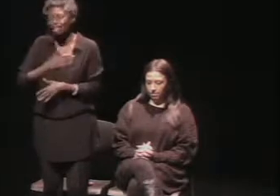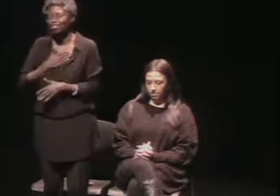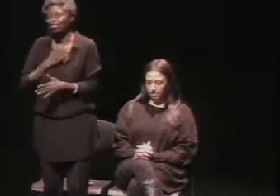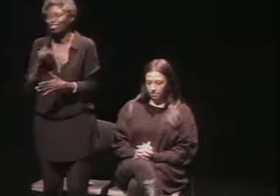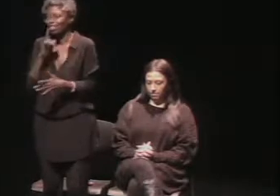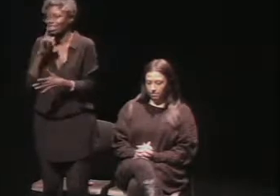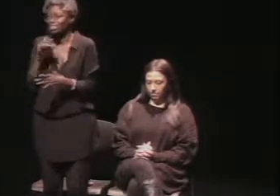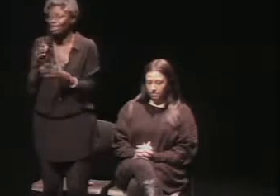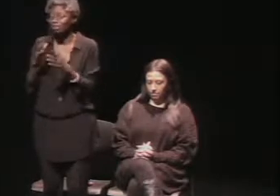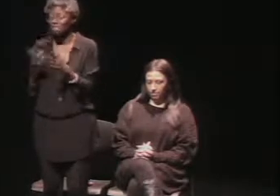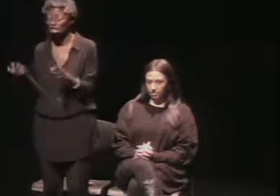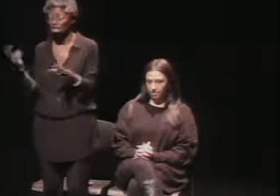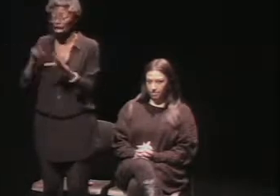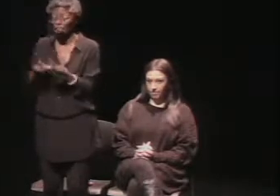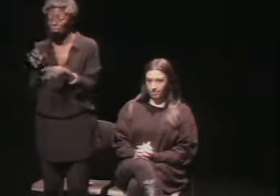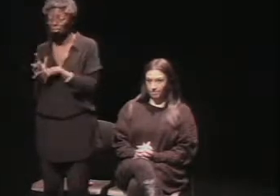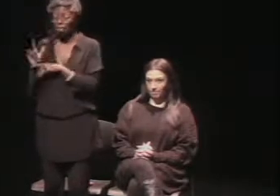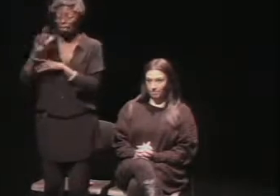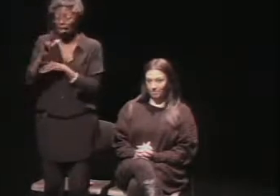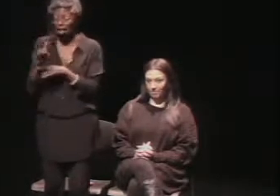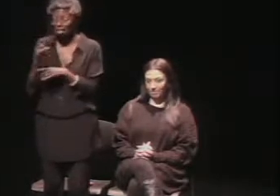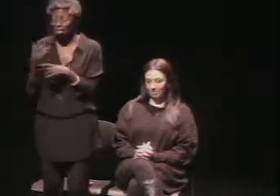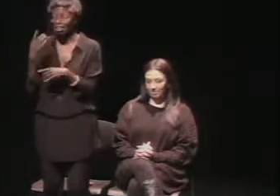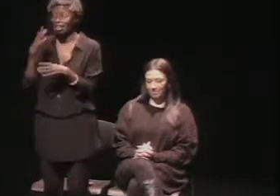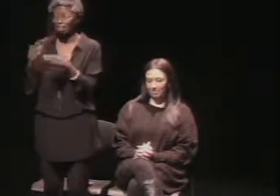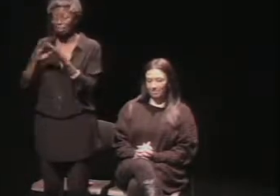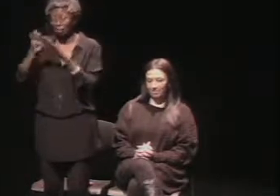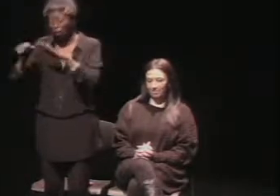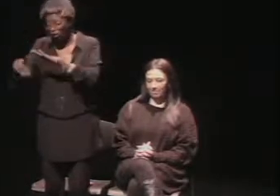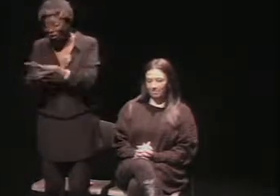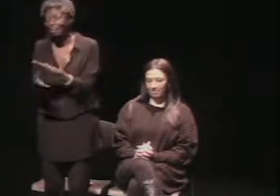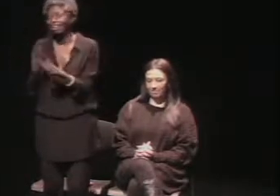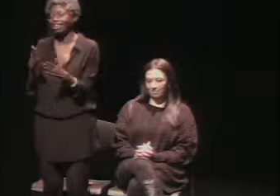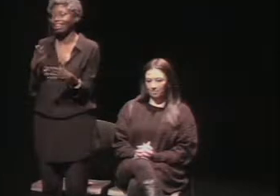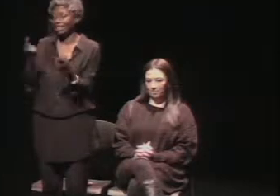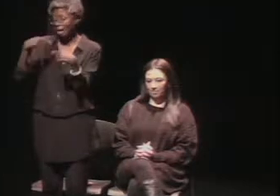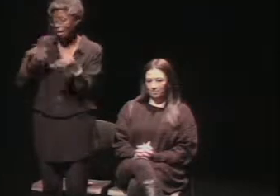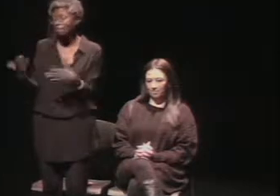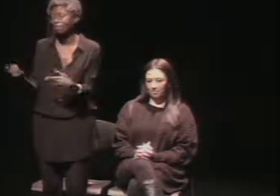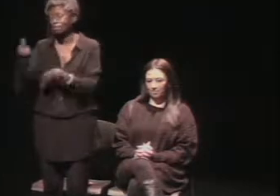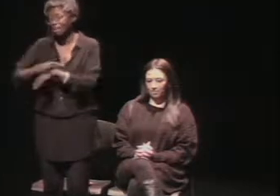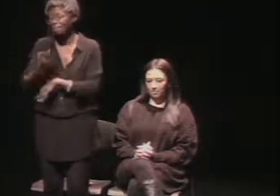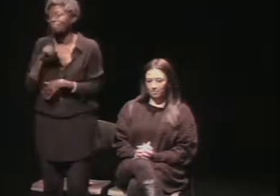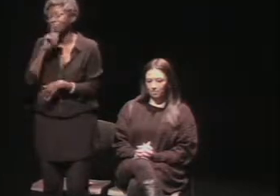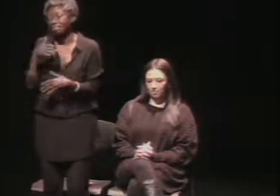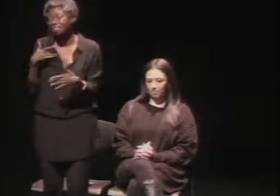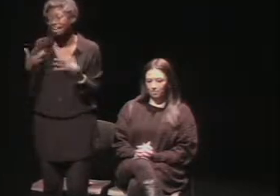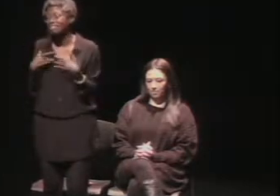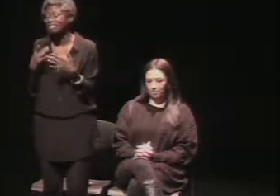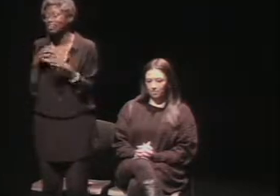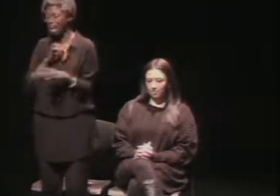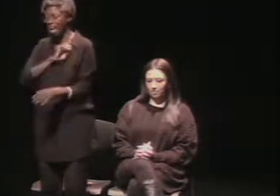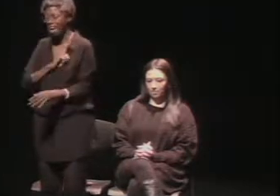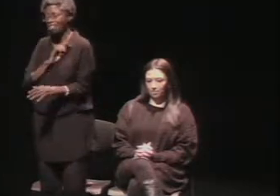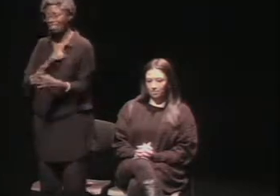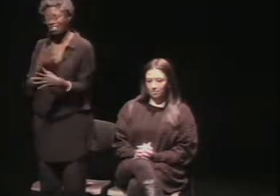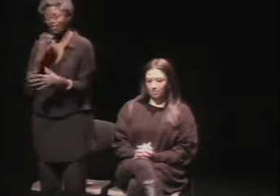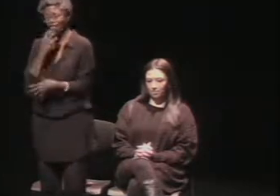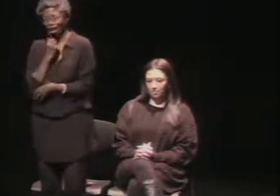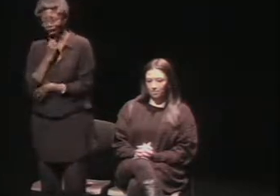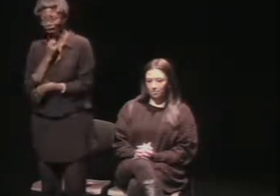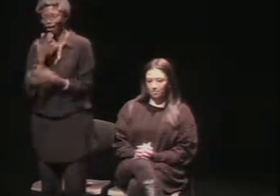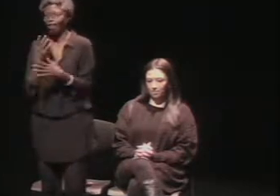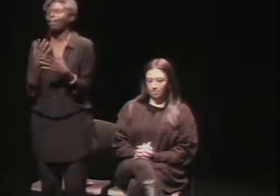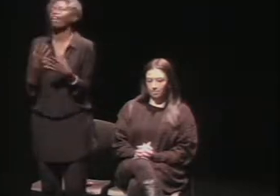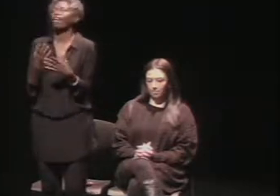a red eye and decided to be here with the Schomburg today. This afternoon's program, The Ethics of Care, features two incredible